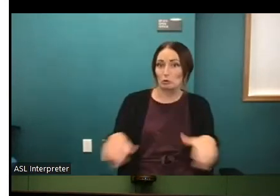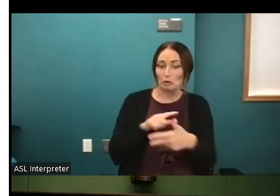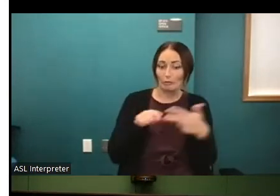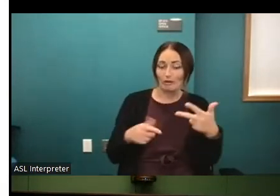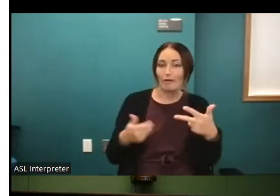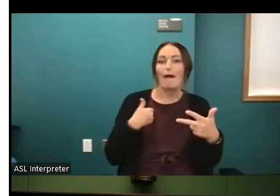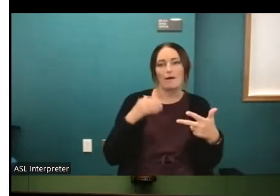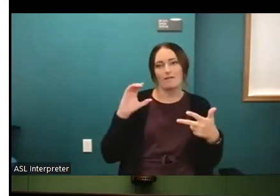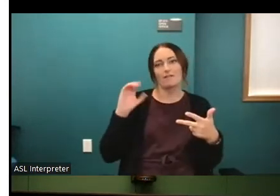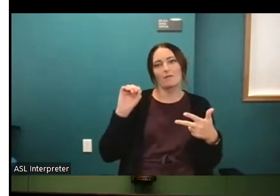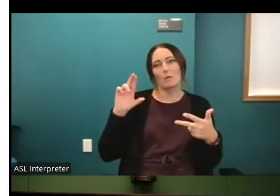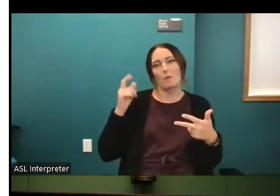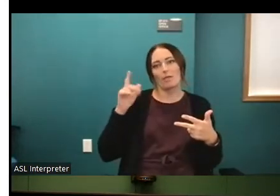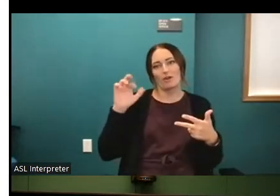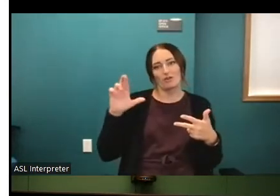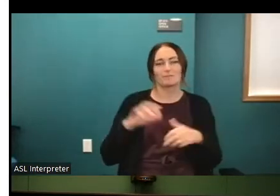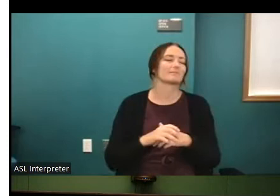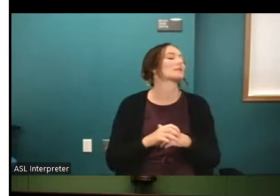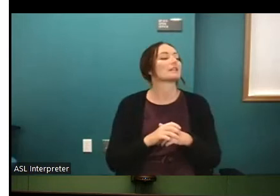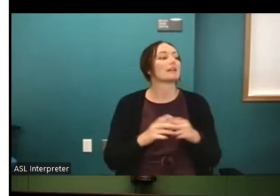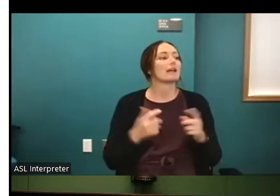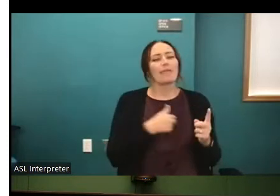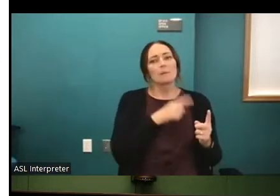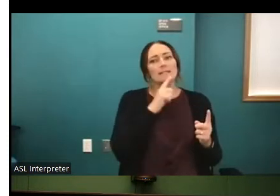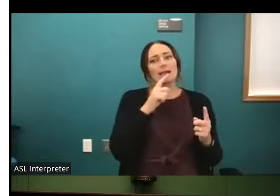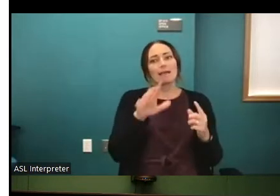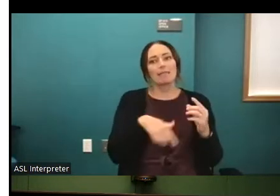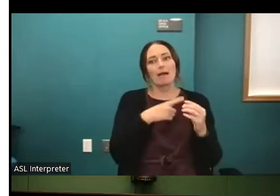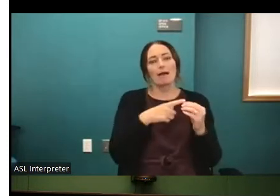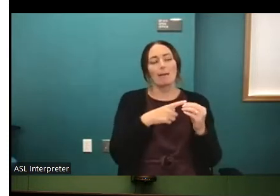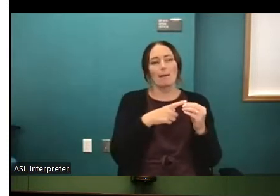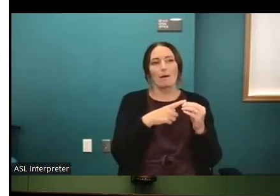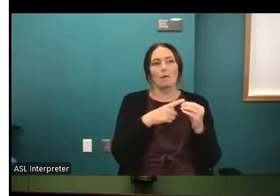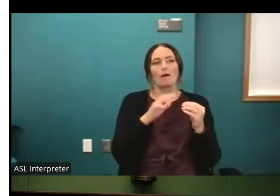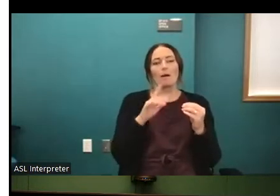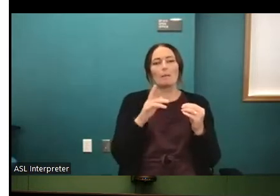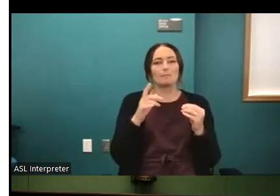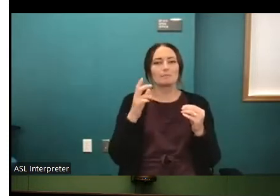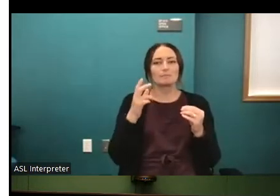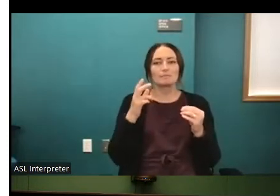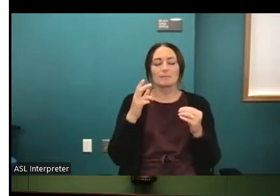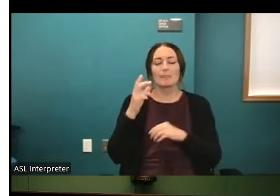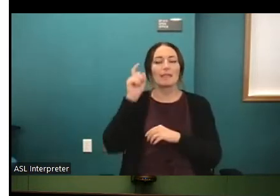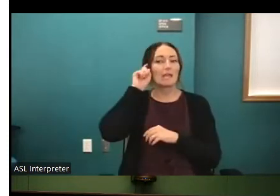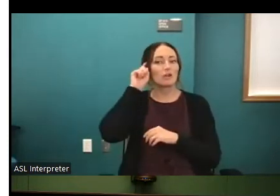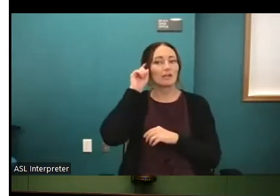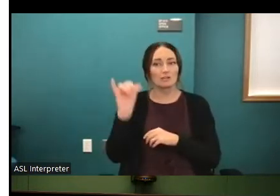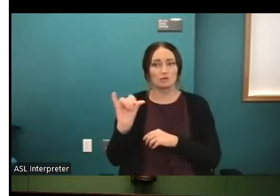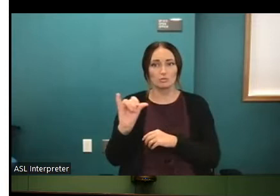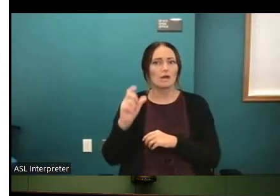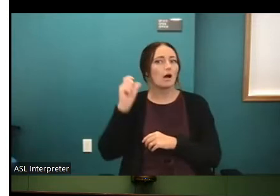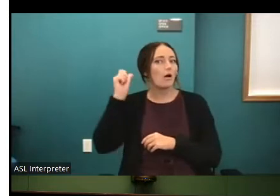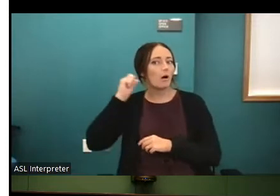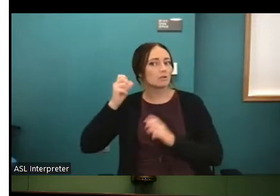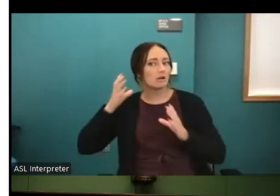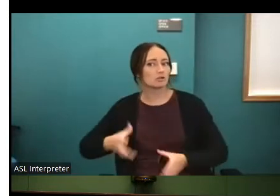that it's meant to hear speech, and we say that about hearing aids too. You will notice that like back in the day, audiologists did aided